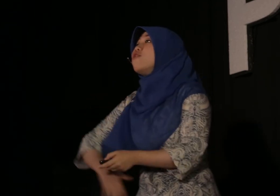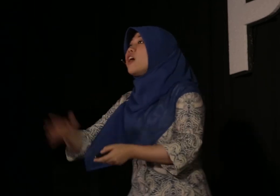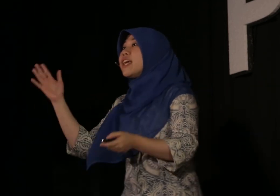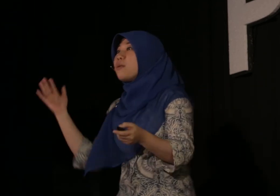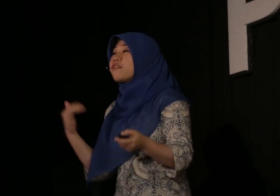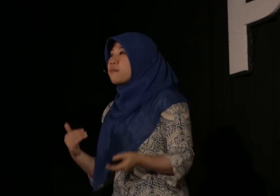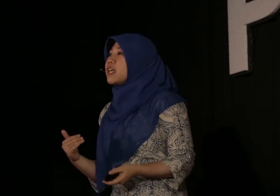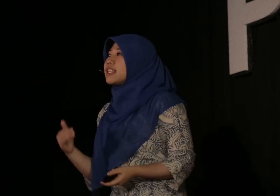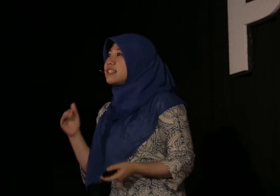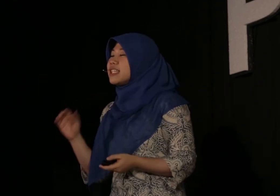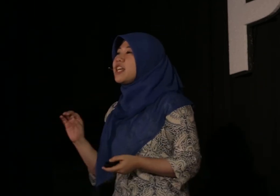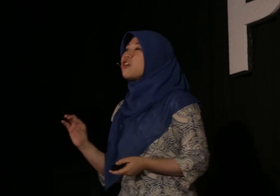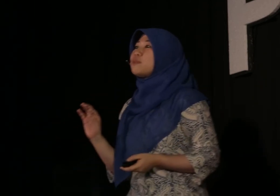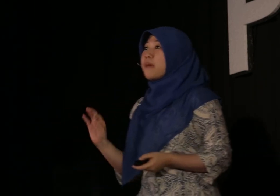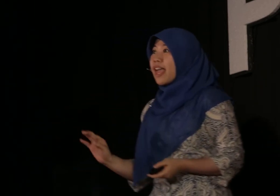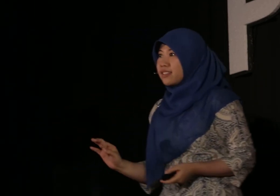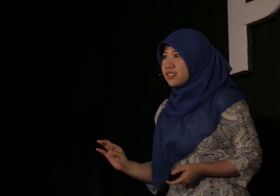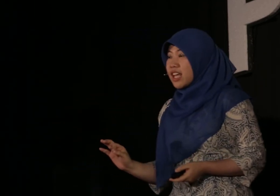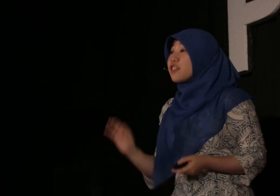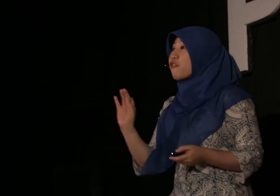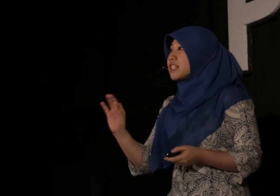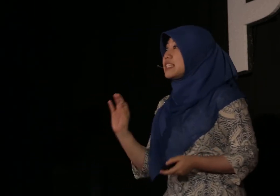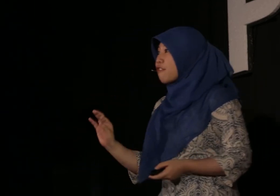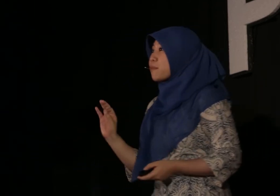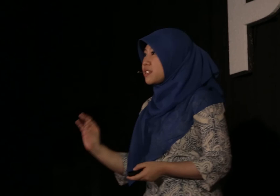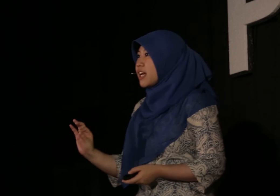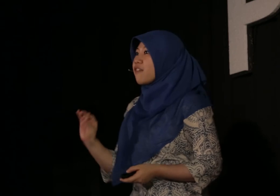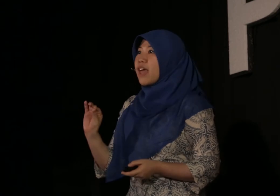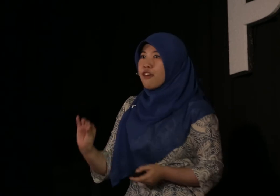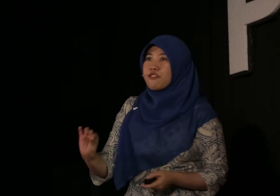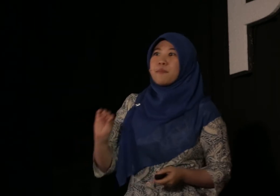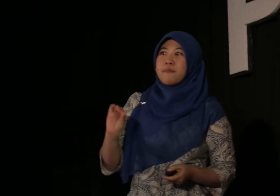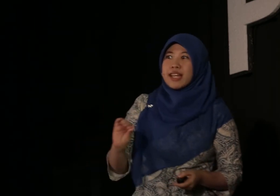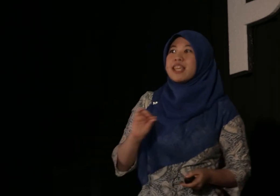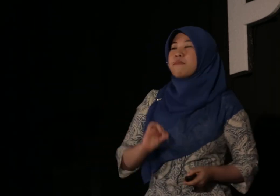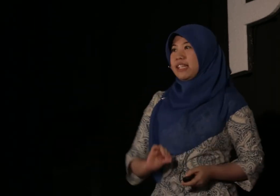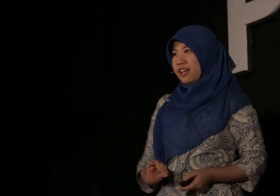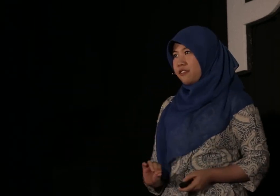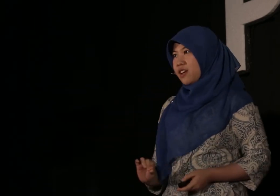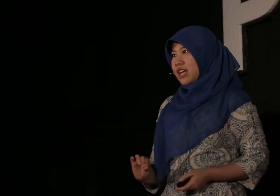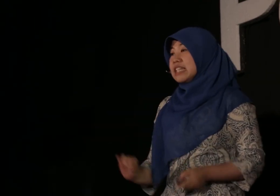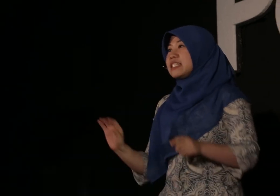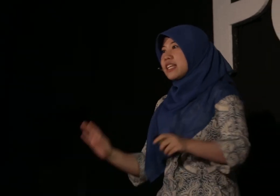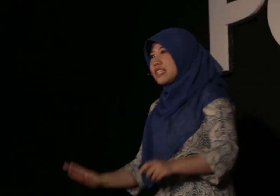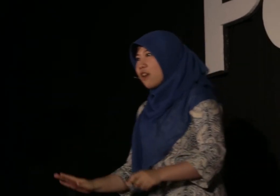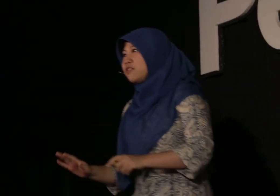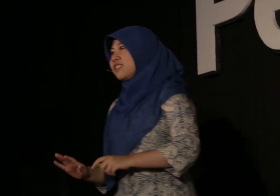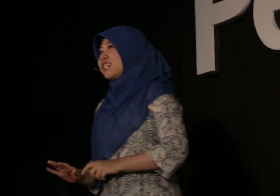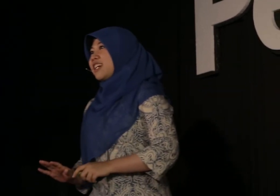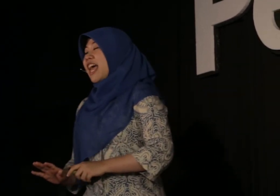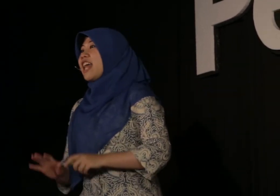instead of walking away from me, this 60-year-old man, the first deaf person I've ever met in my life, sat